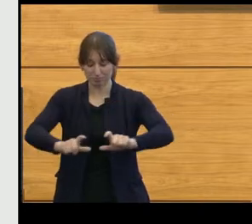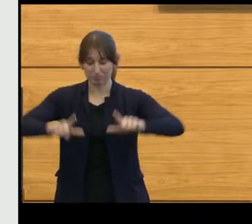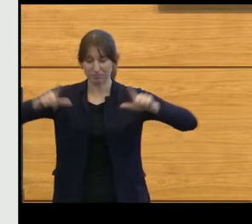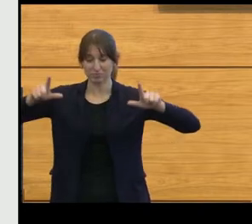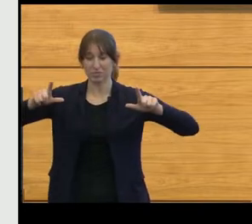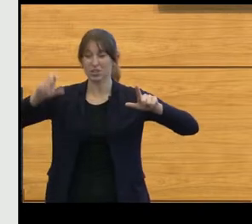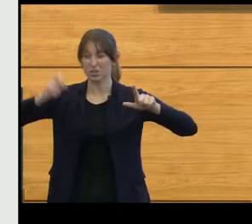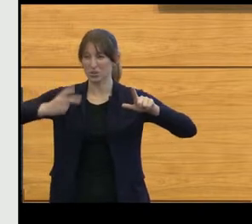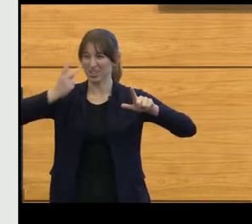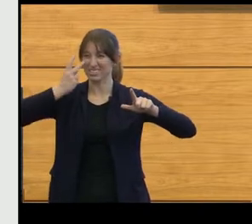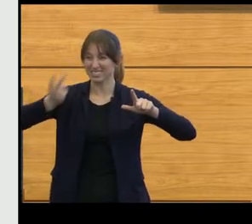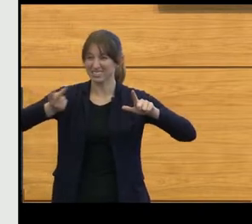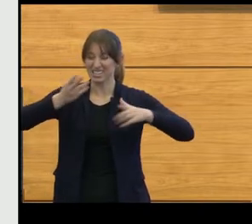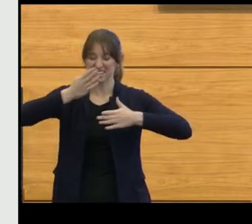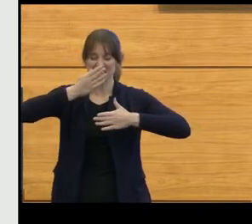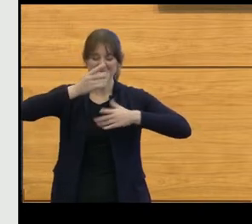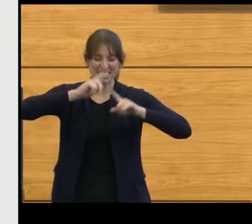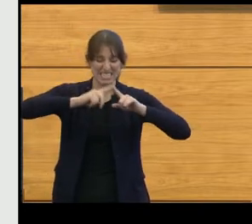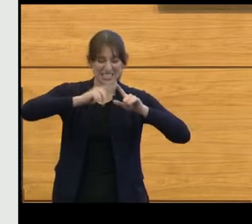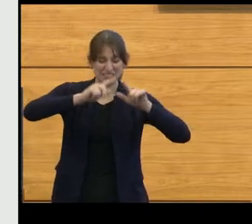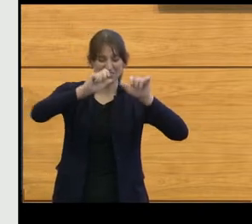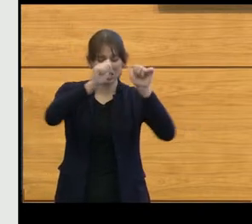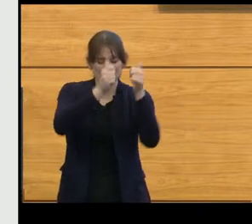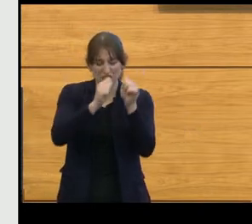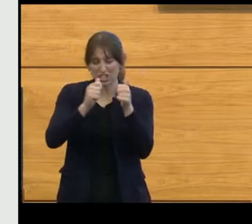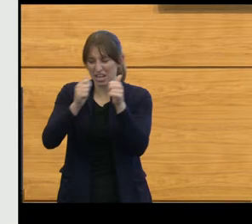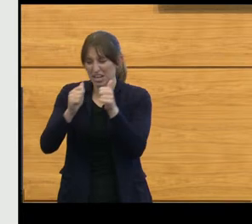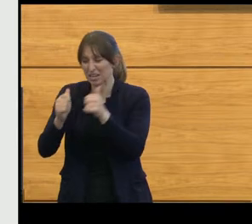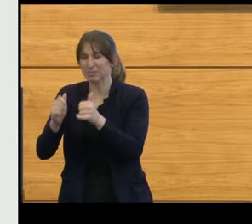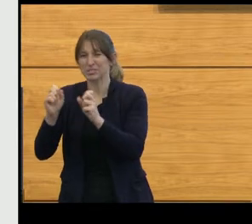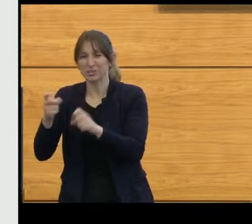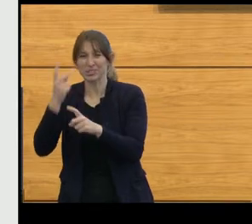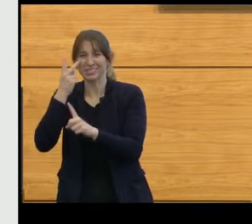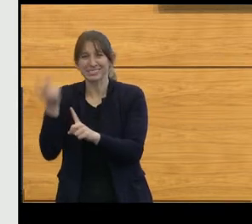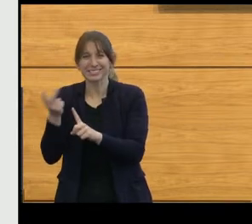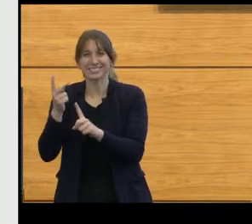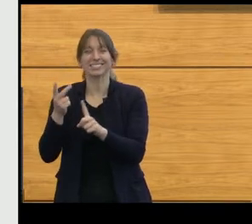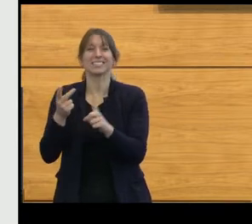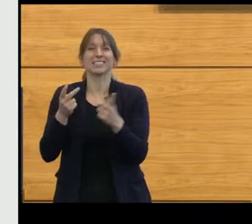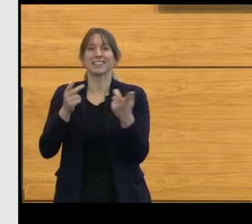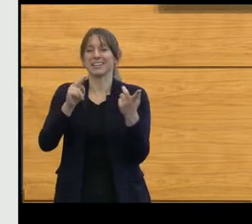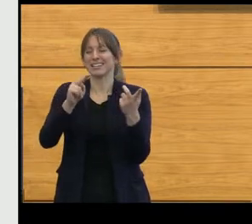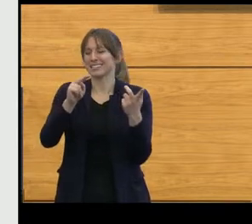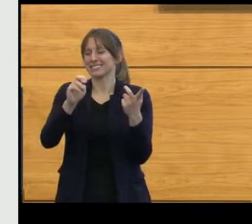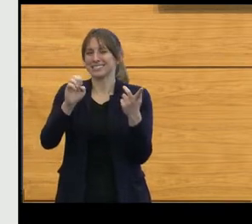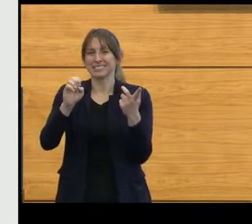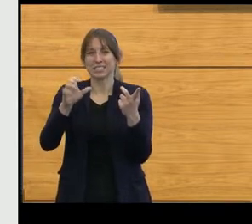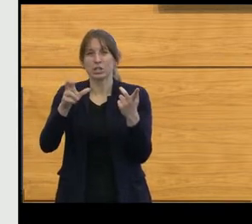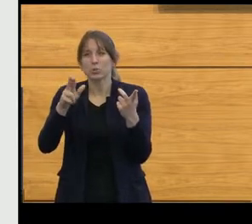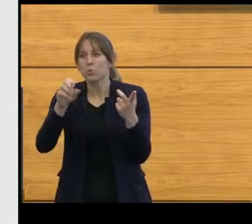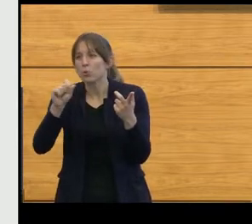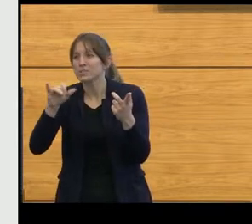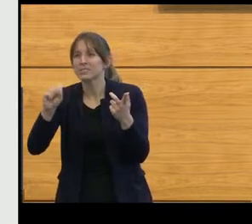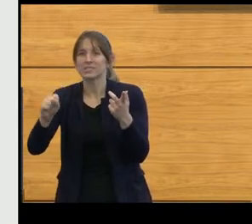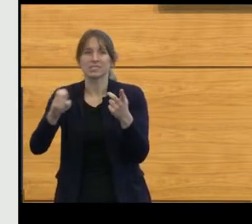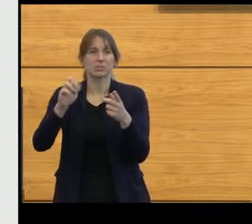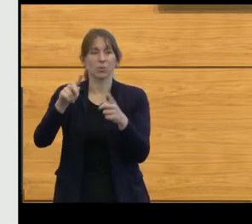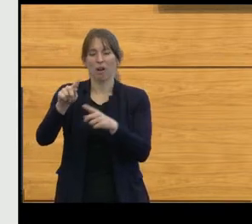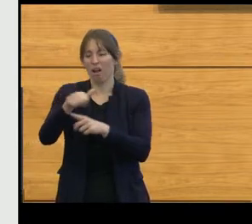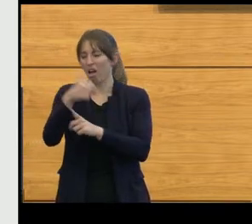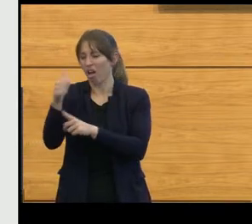nodular finding, and then we had some that had more features of anaplasia with necrosis, and perhaps more in the way of